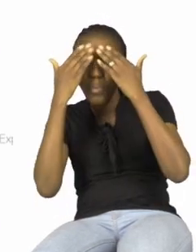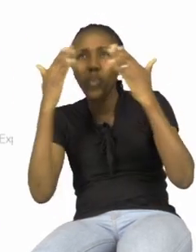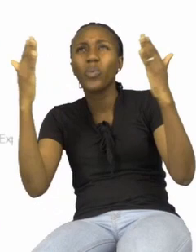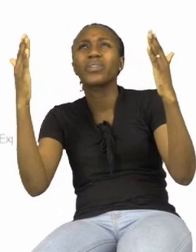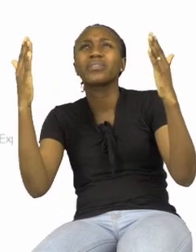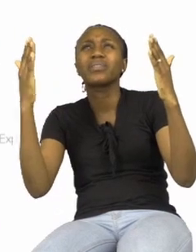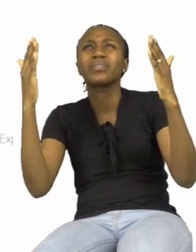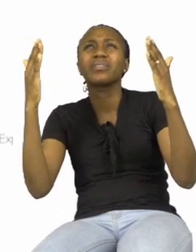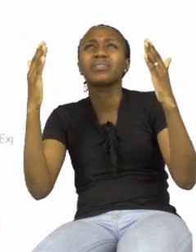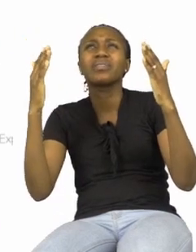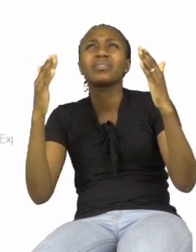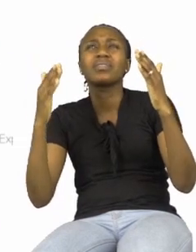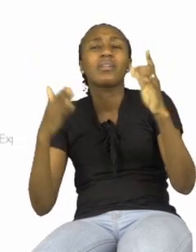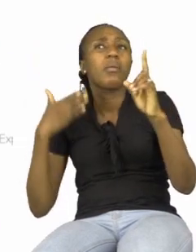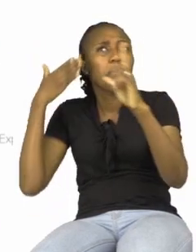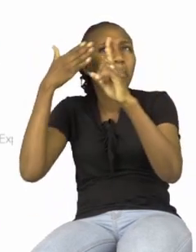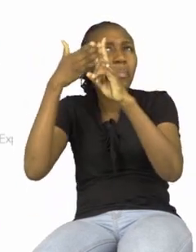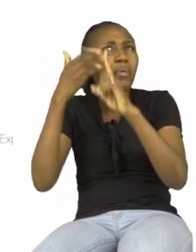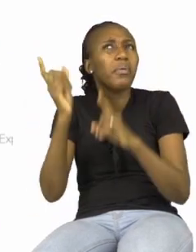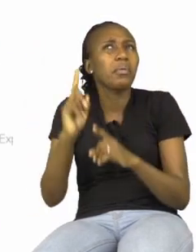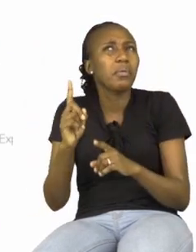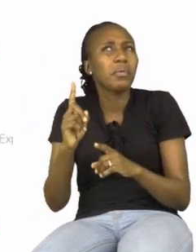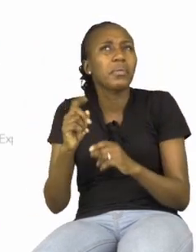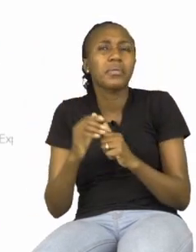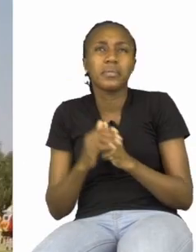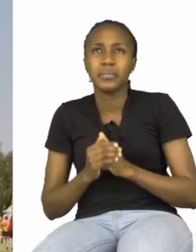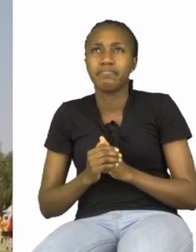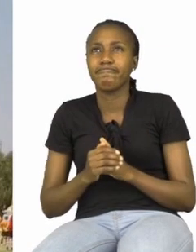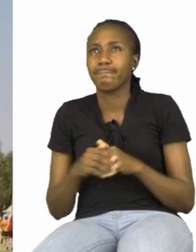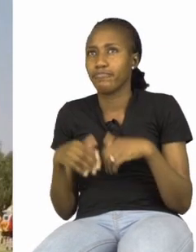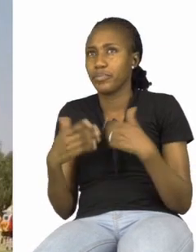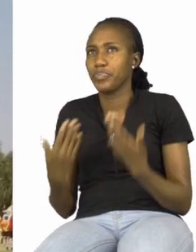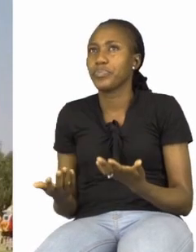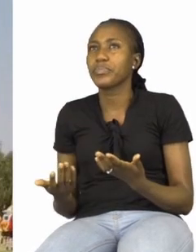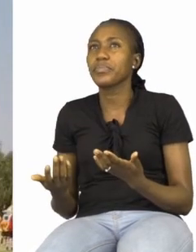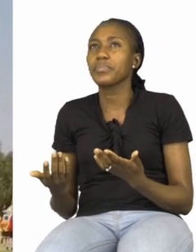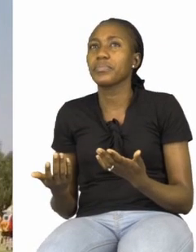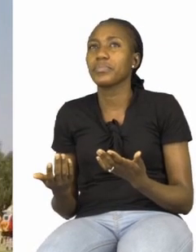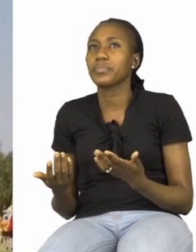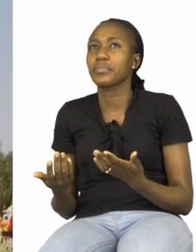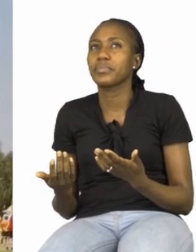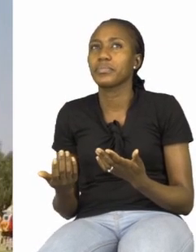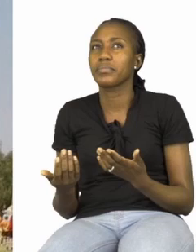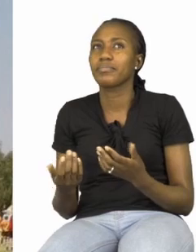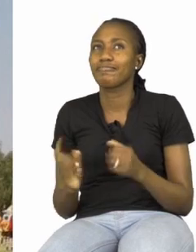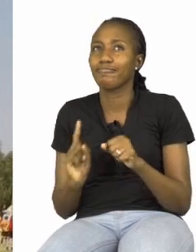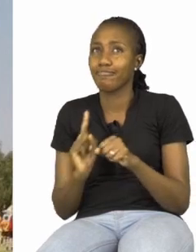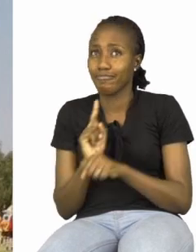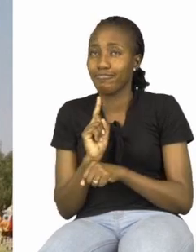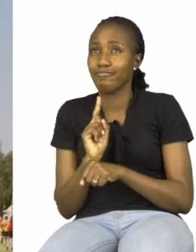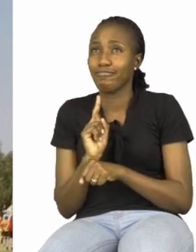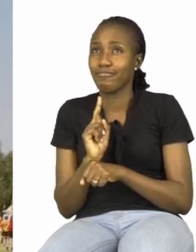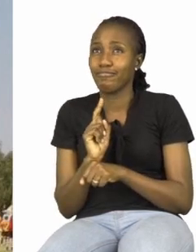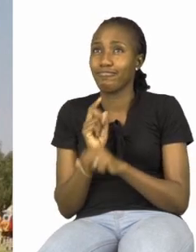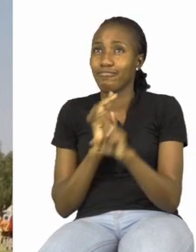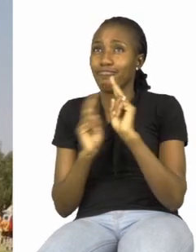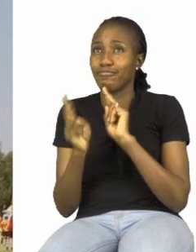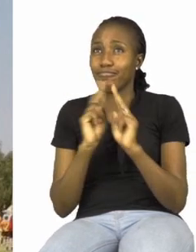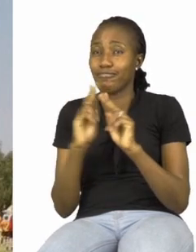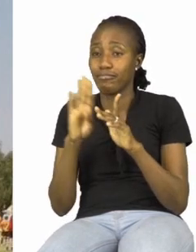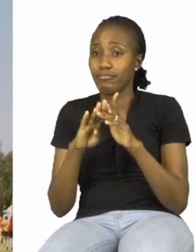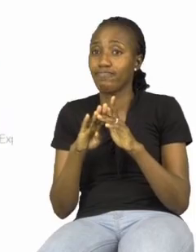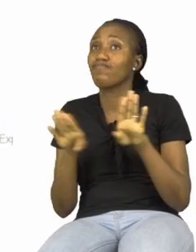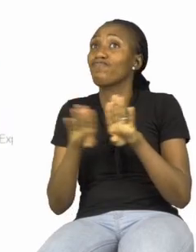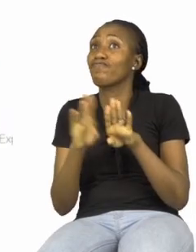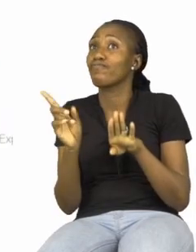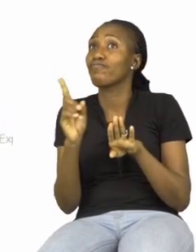So what's the hockey union doing in terms of that? So first of all, I'm going to speak about what we've been doing,